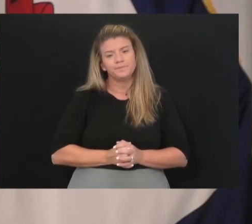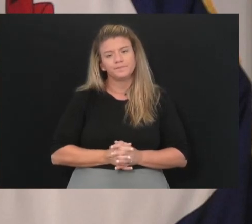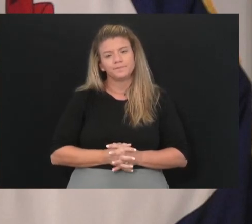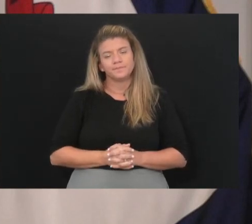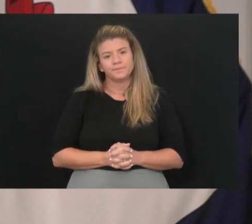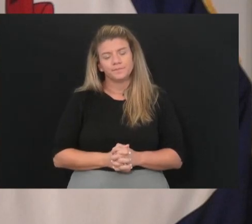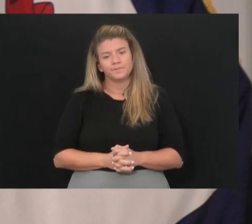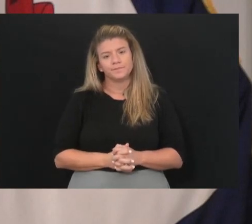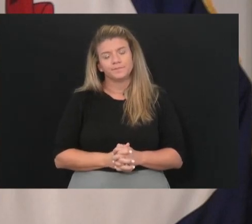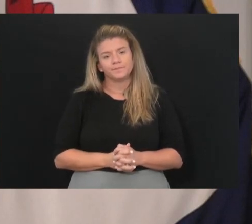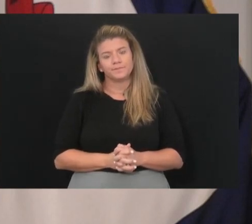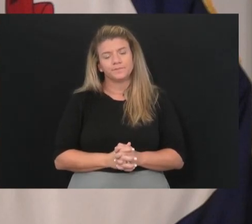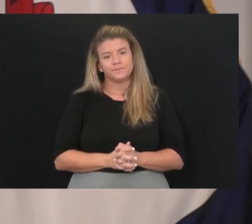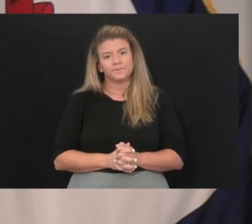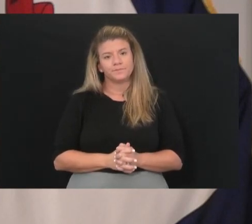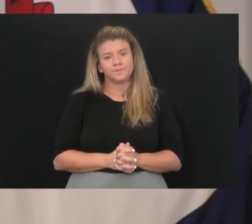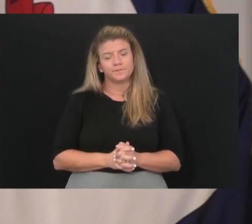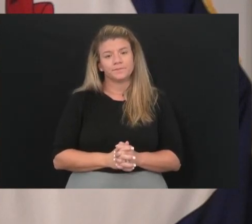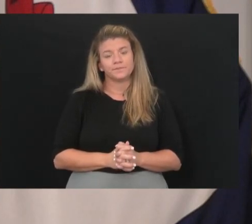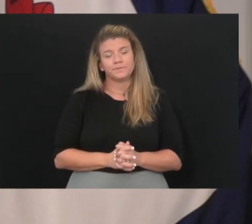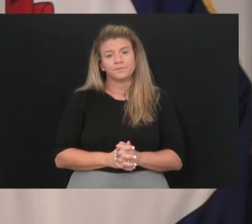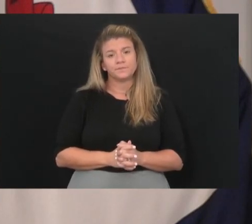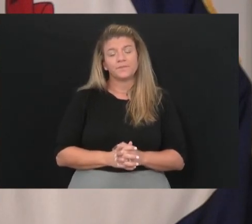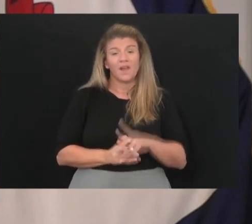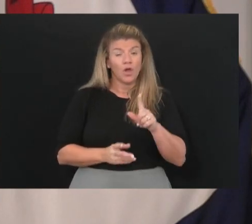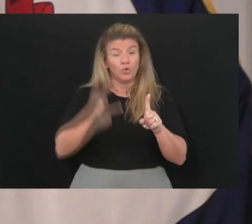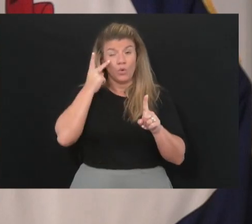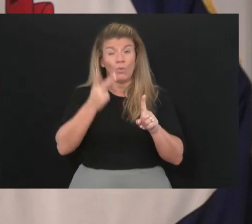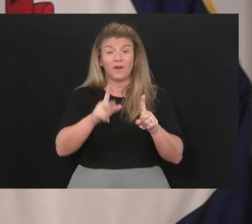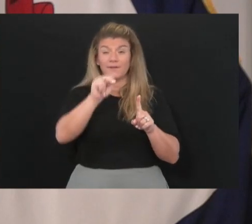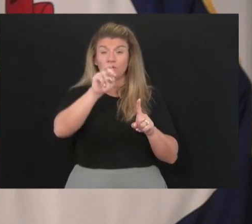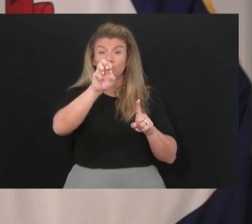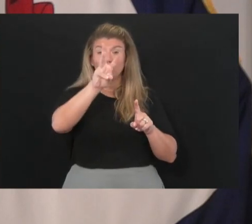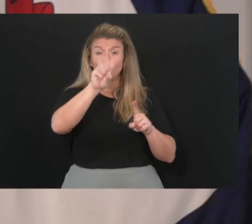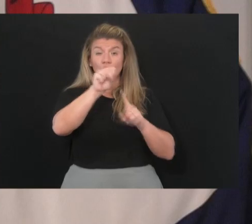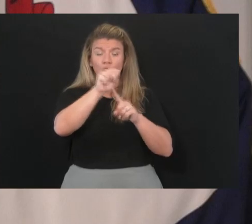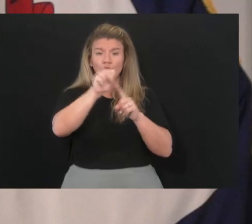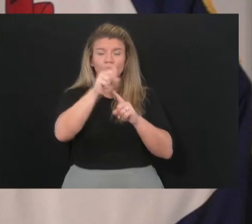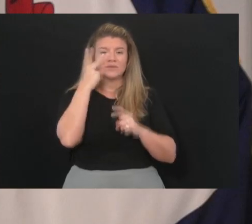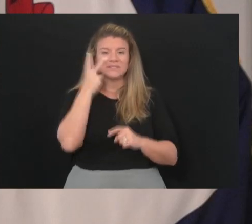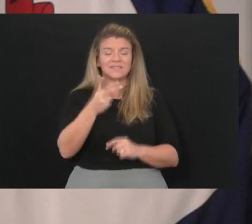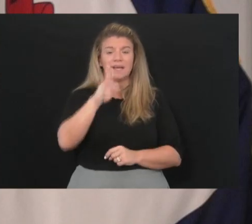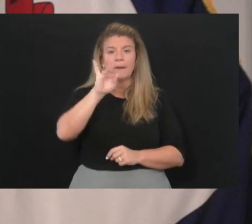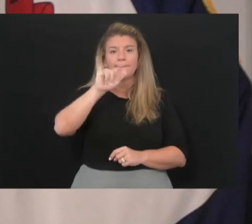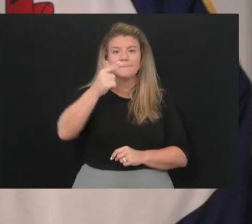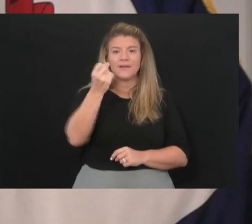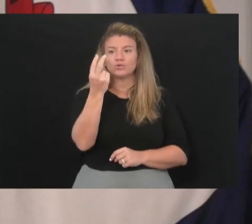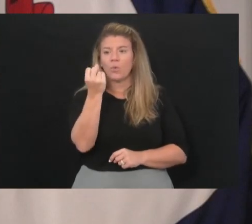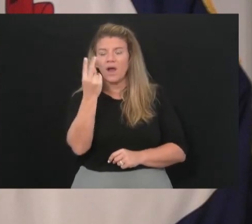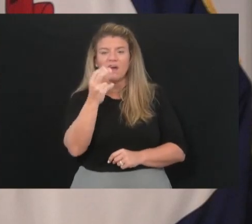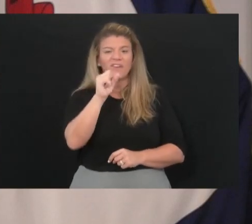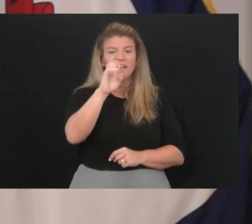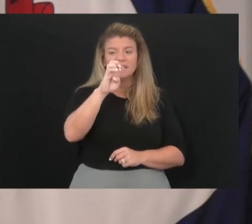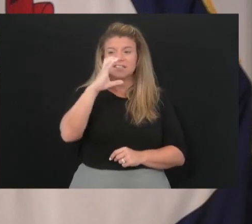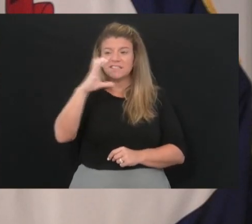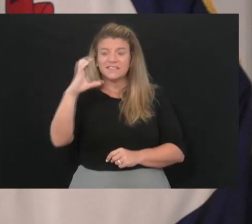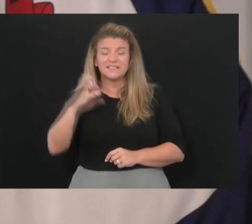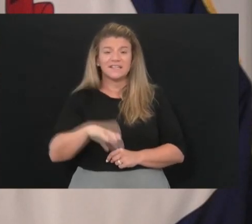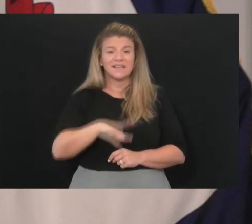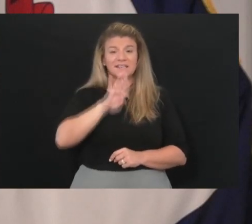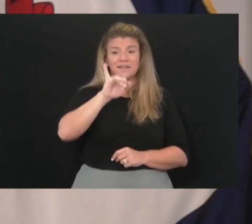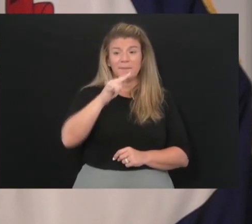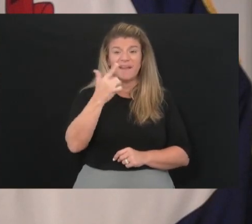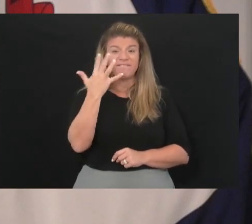You see on the news where, either the Big 12 or the SEC or maybe the 5 big conferences